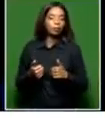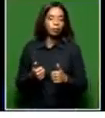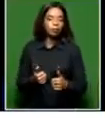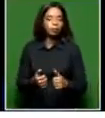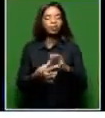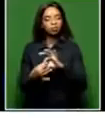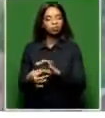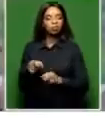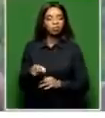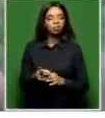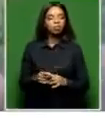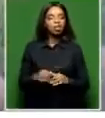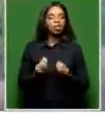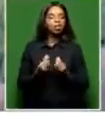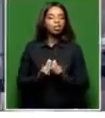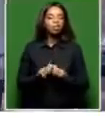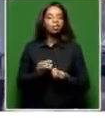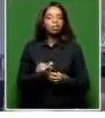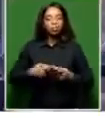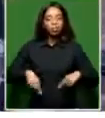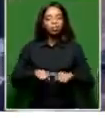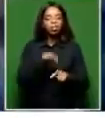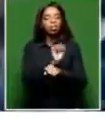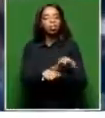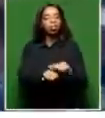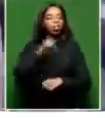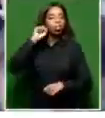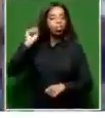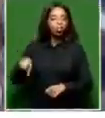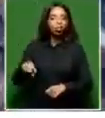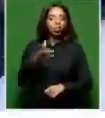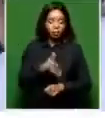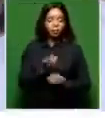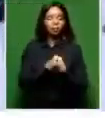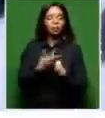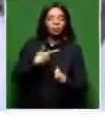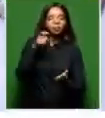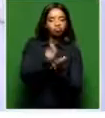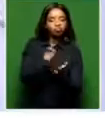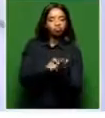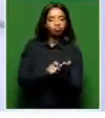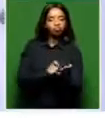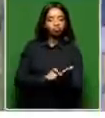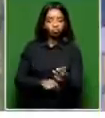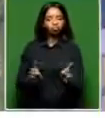All the little things that we take for granted. I wrote about all those things, so that's what the song is all